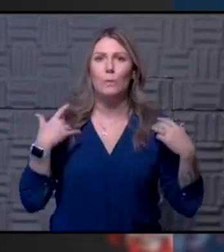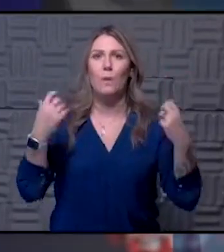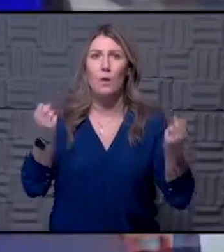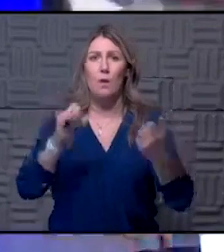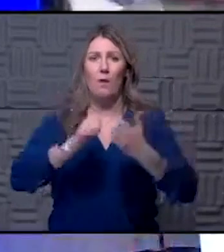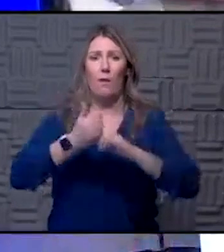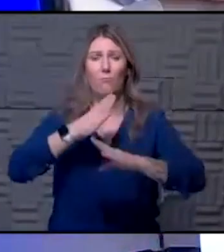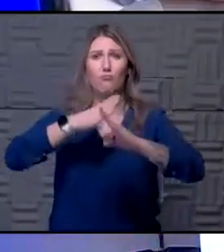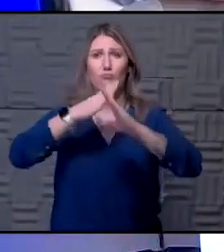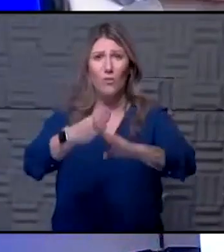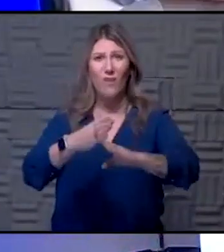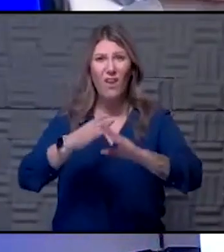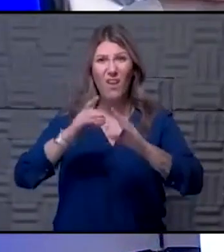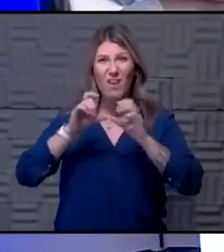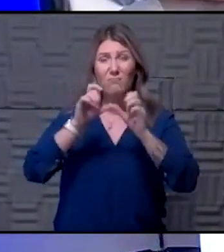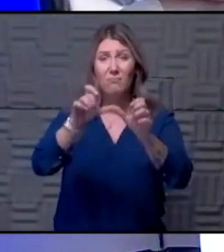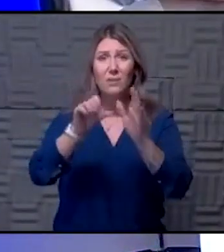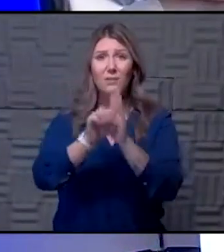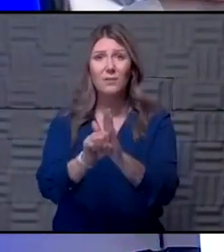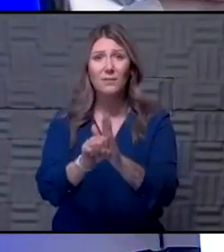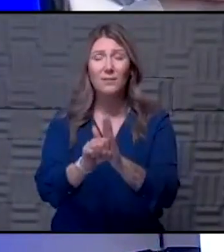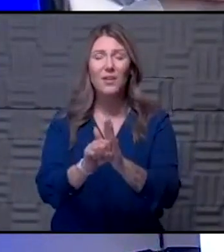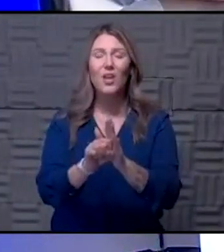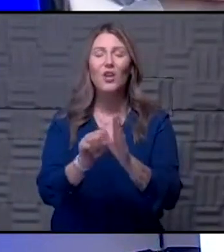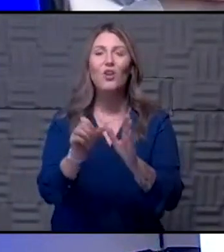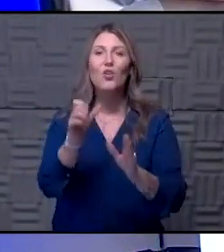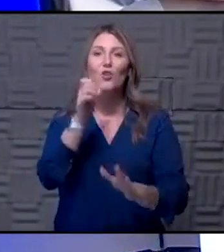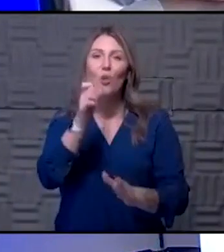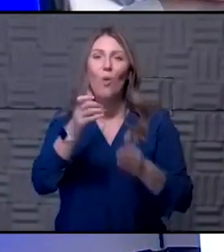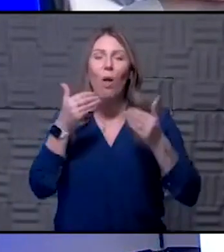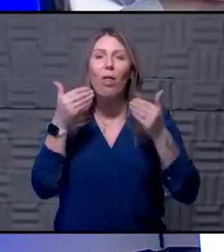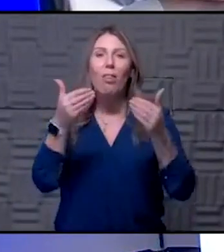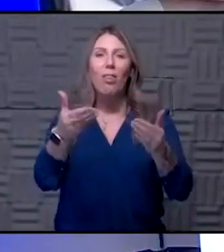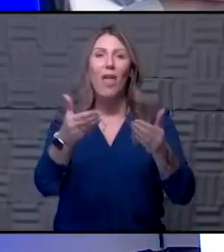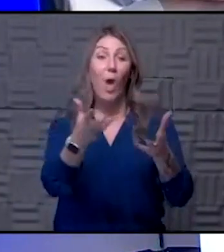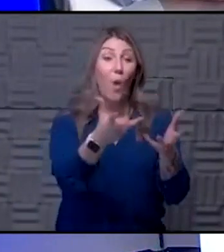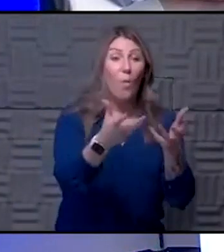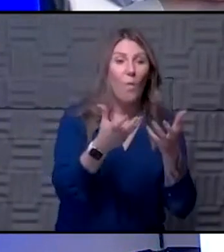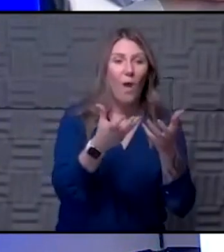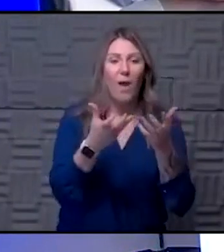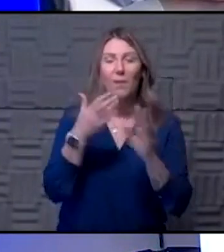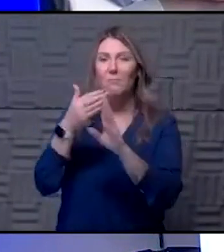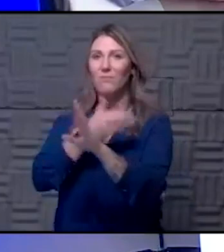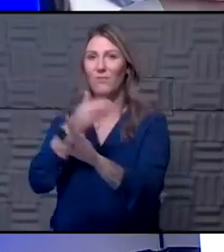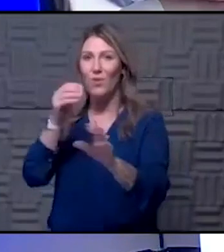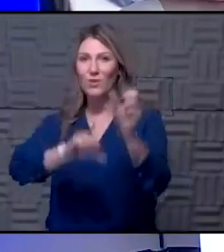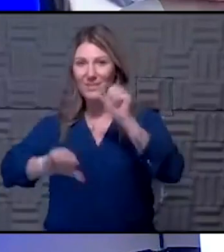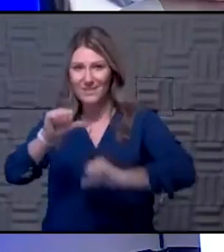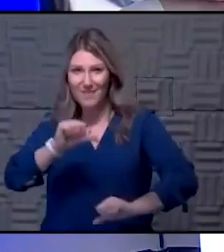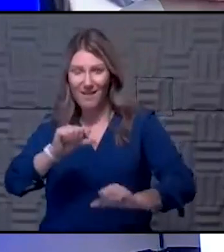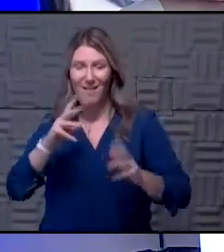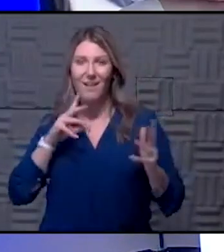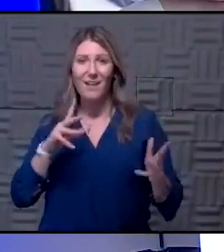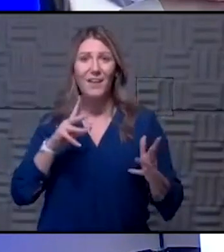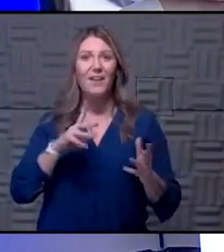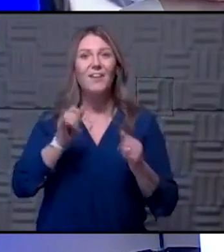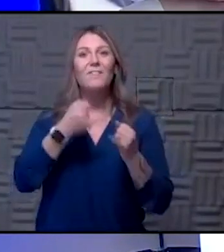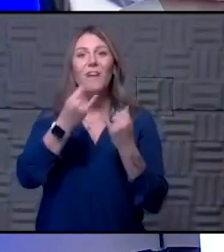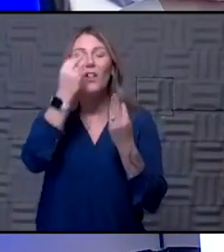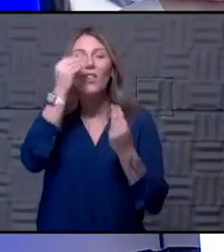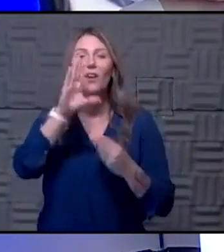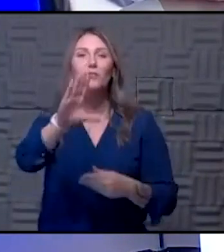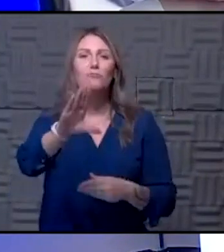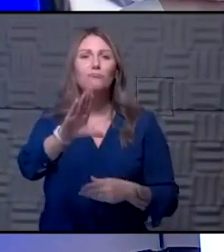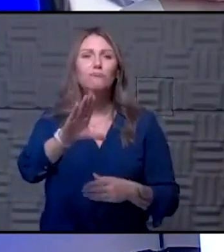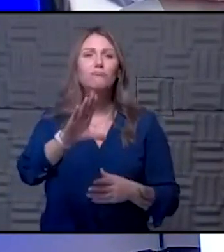prevent long haul? You don't let want get in front of science. Final thoughts today. Let's start with you, Dr.